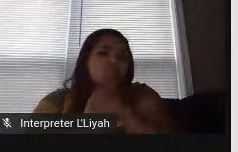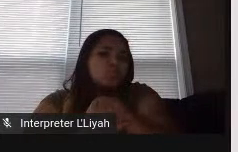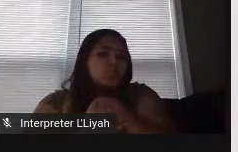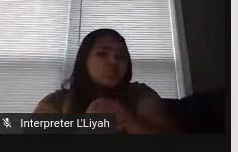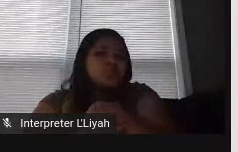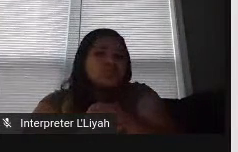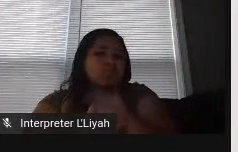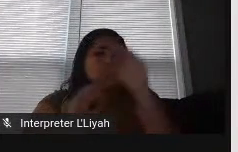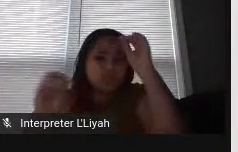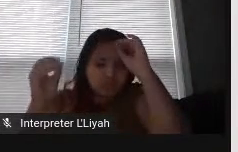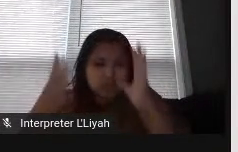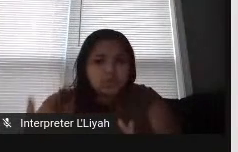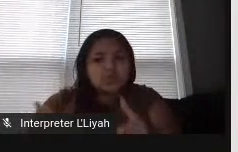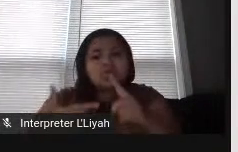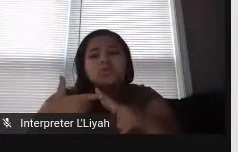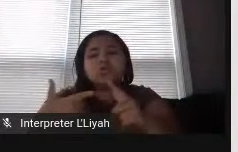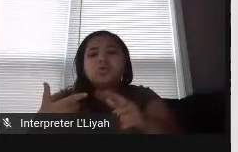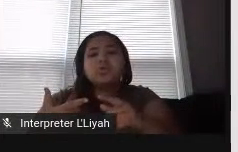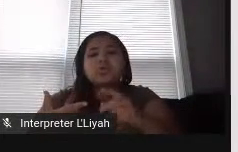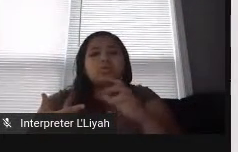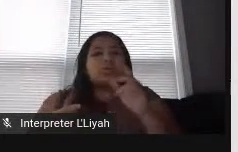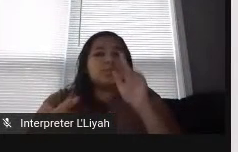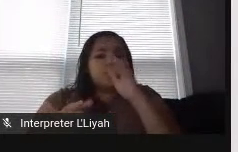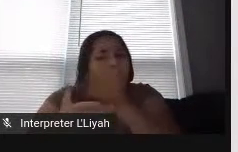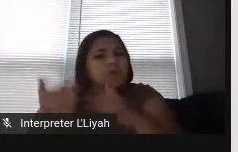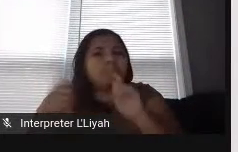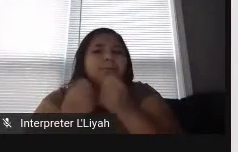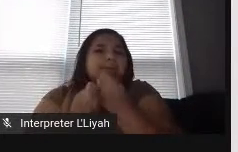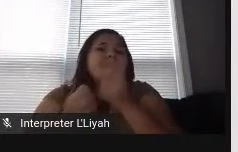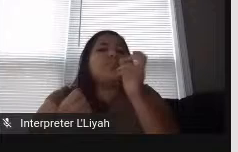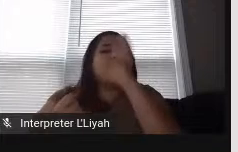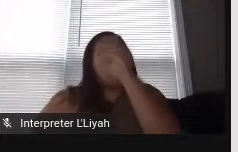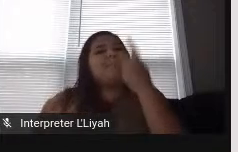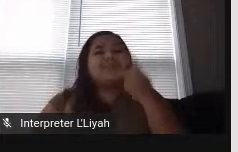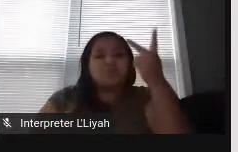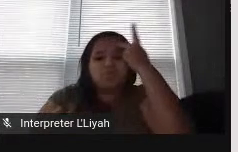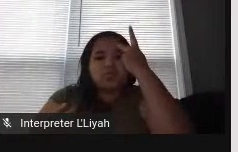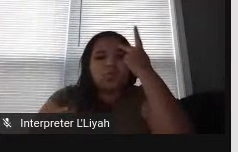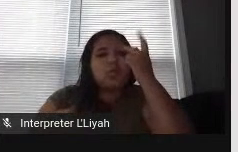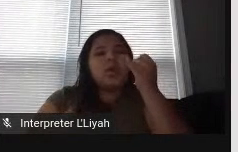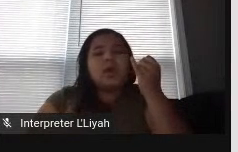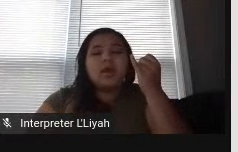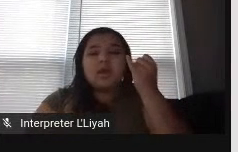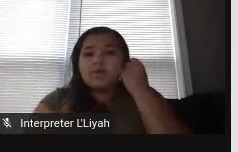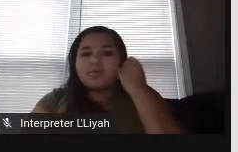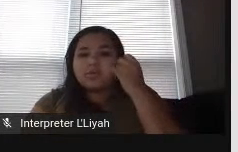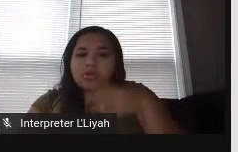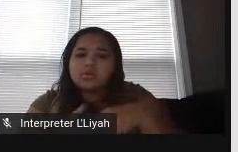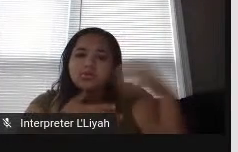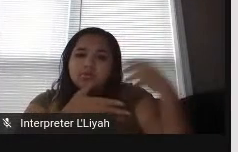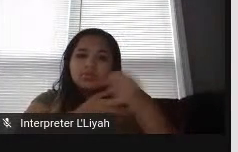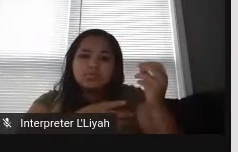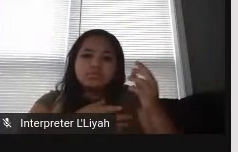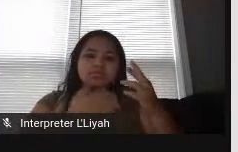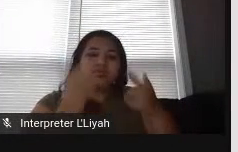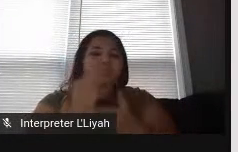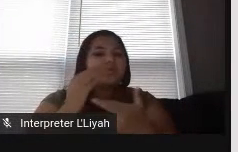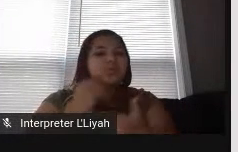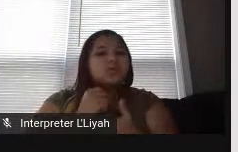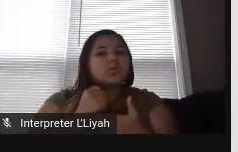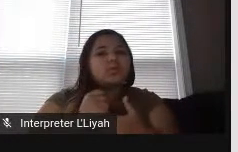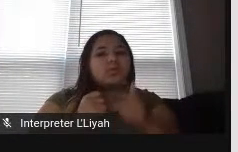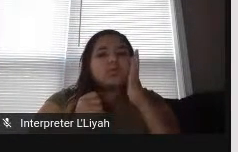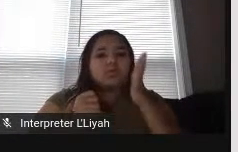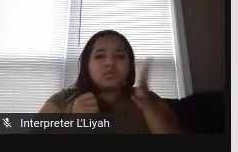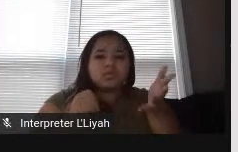include their teachers because they're part of the team, and the parents. And if there's any outside resources,